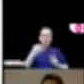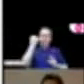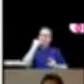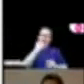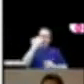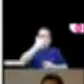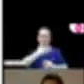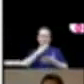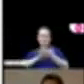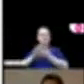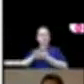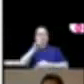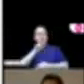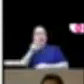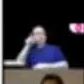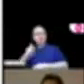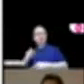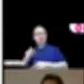being booked for pride events.